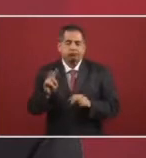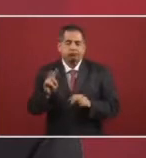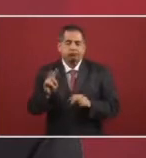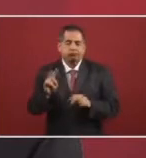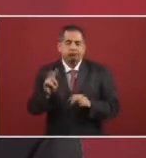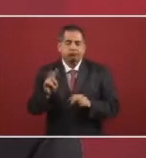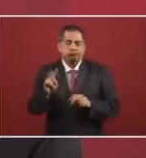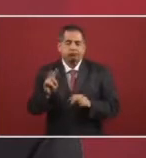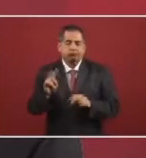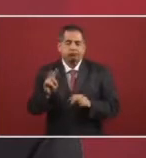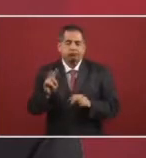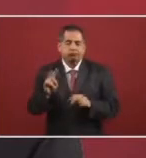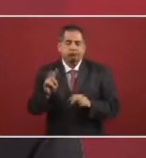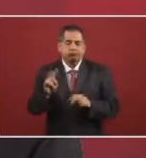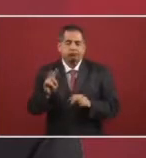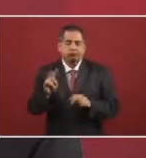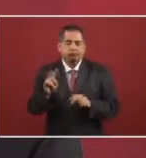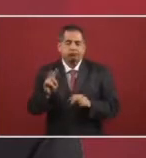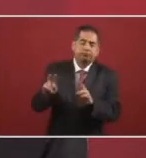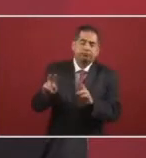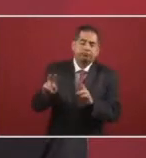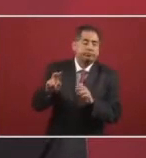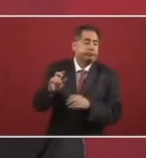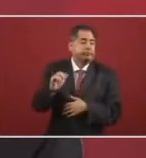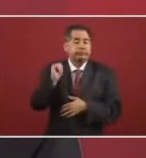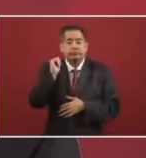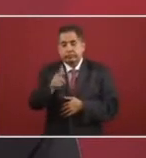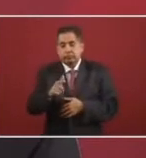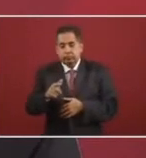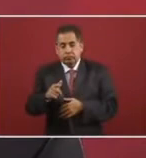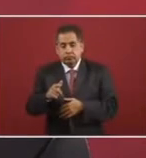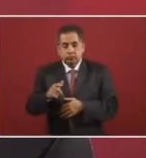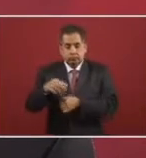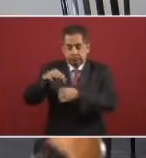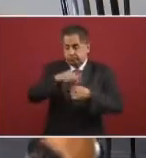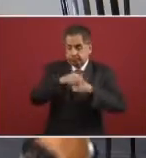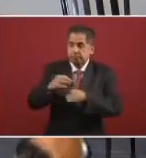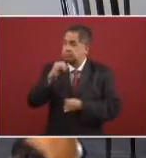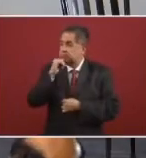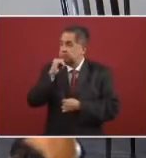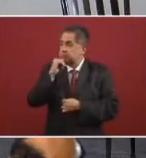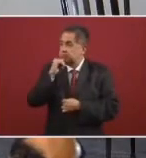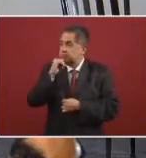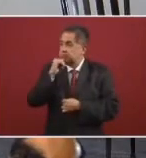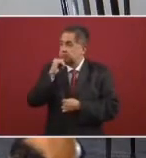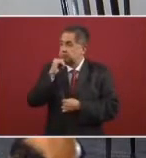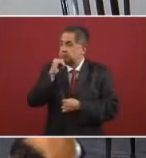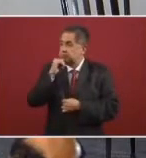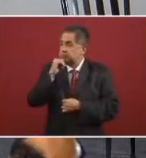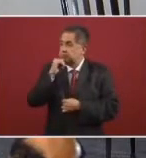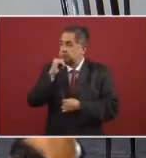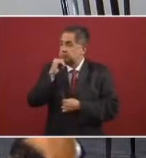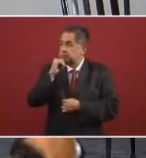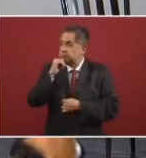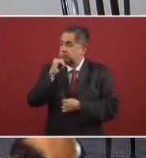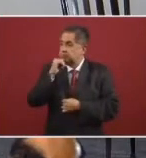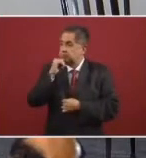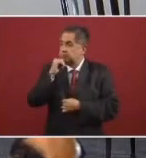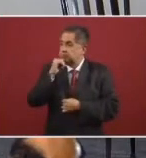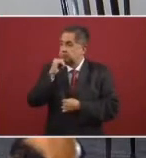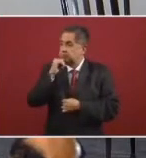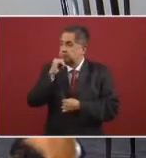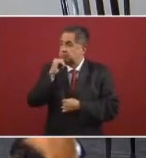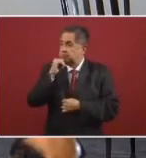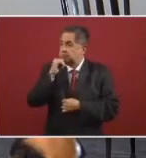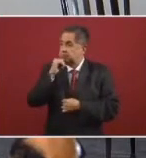be in agreement with any type of government... Que no emane de un proceso electoral legítimo. That does not come